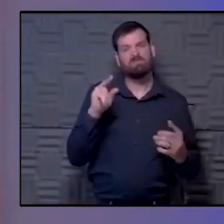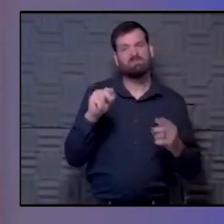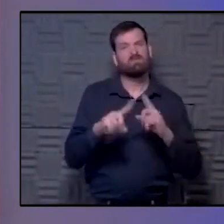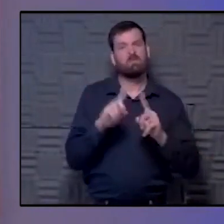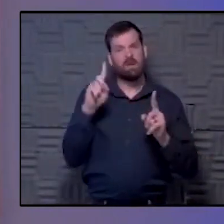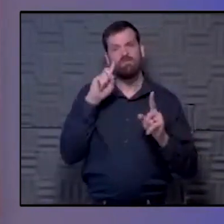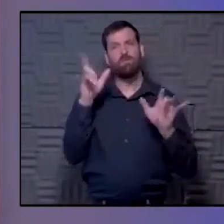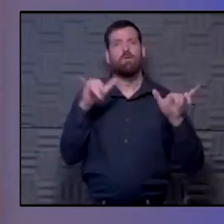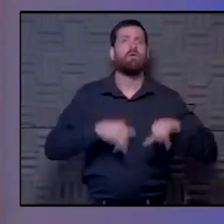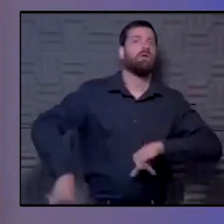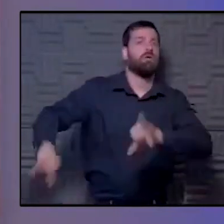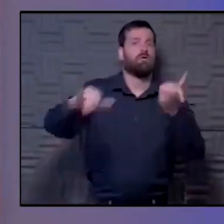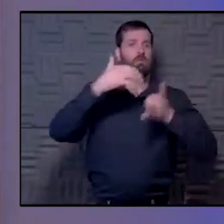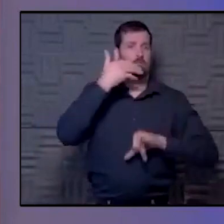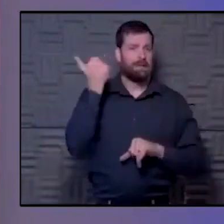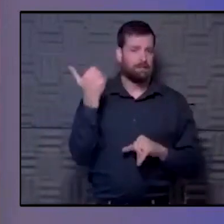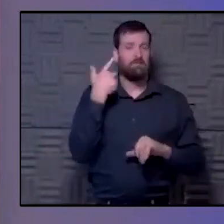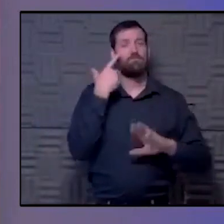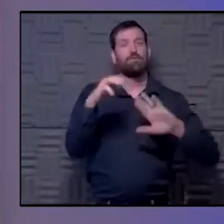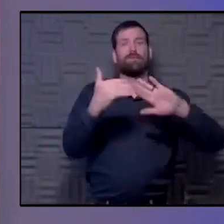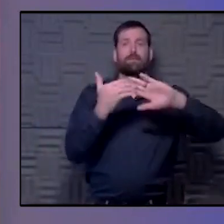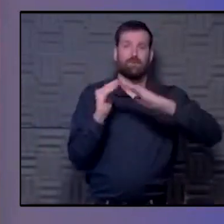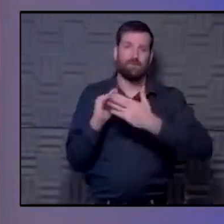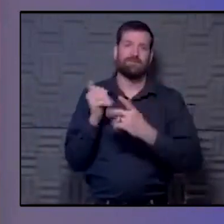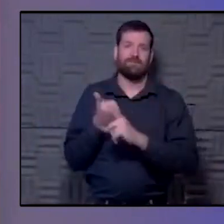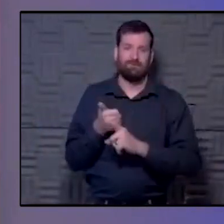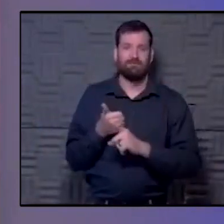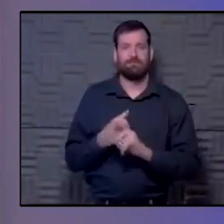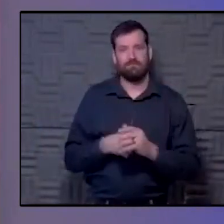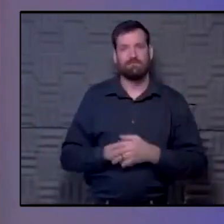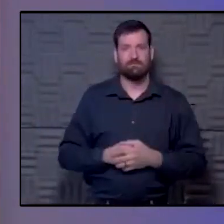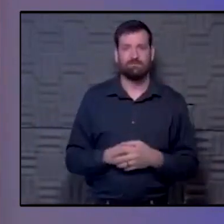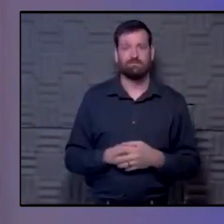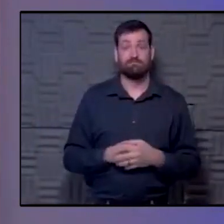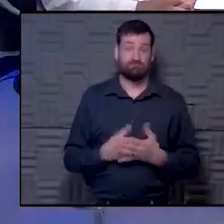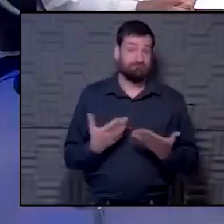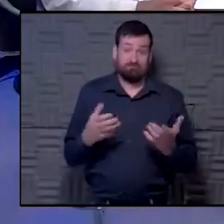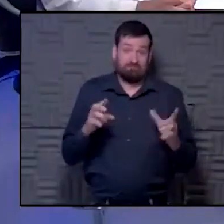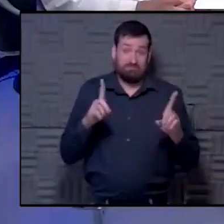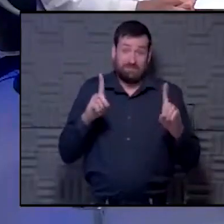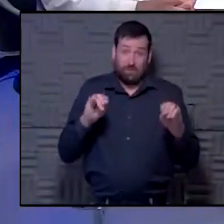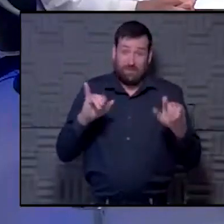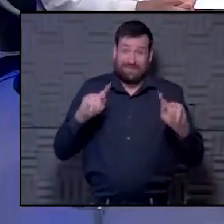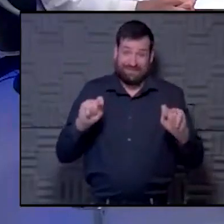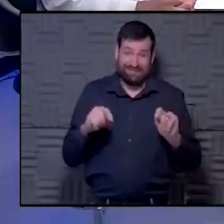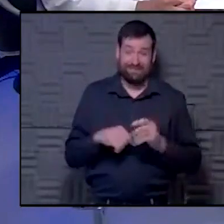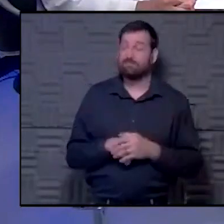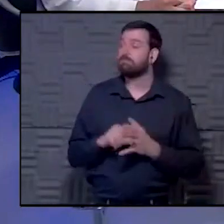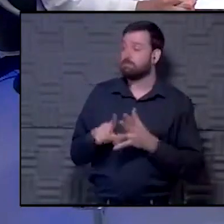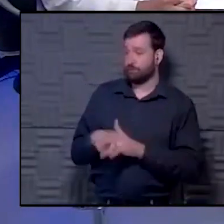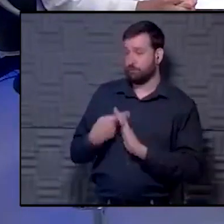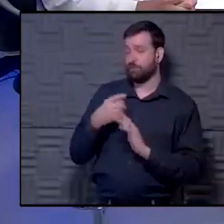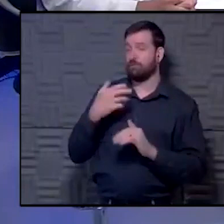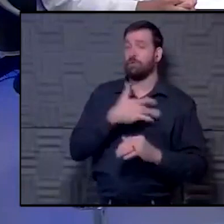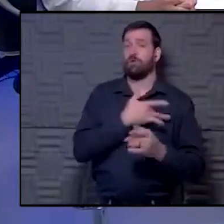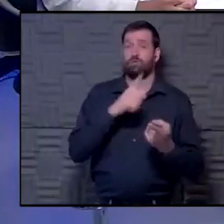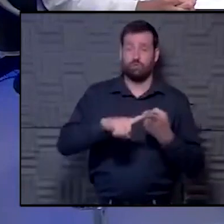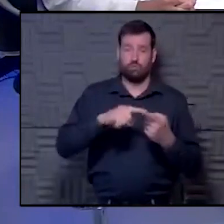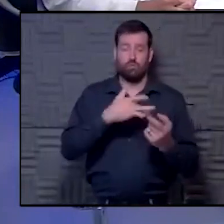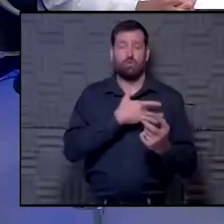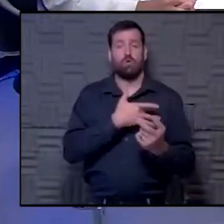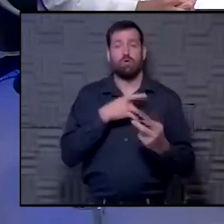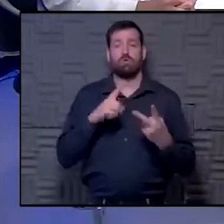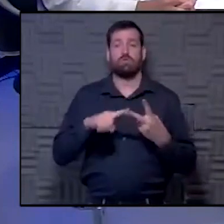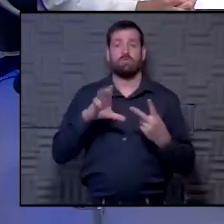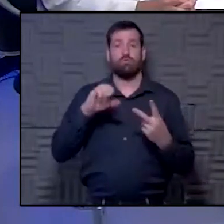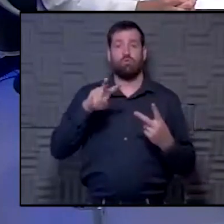for the common good. It's for the community, and let's do it. So you've started Heart to Heart COVID Care Force. It sounds